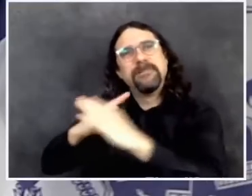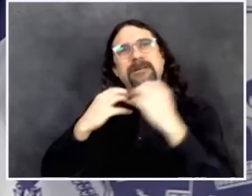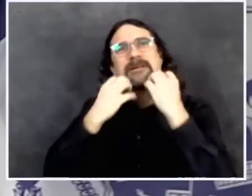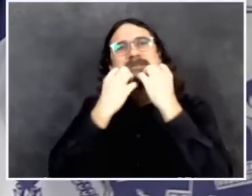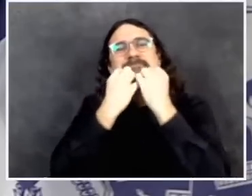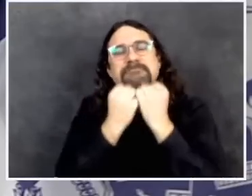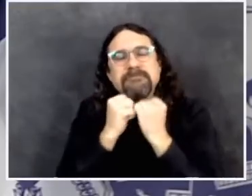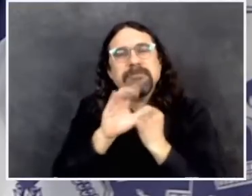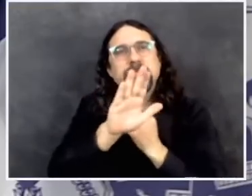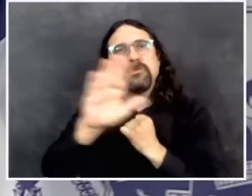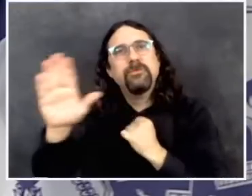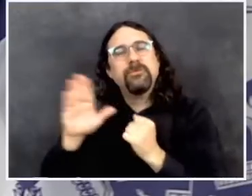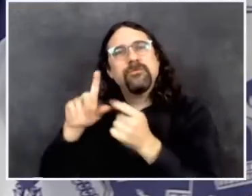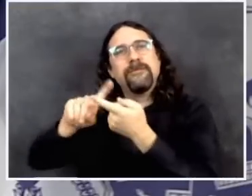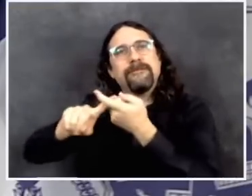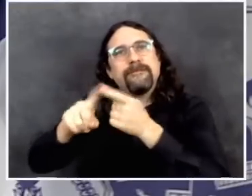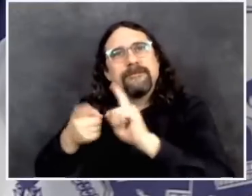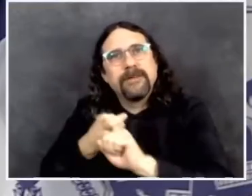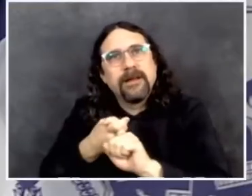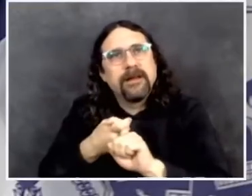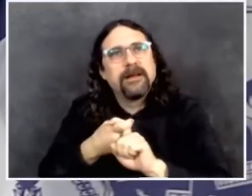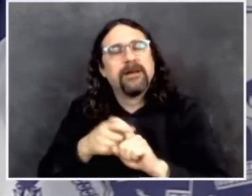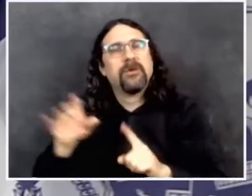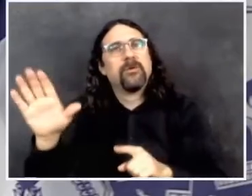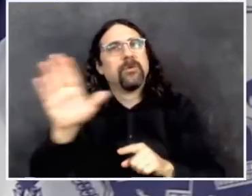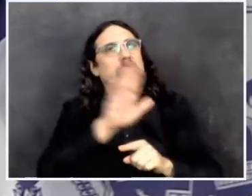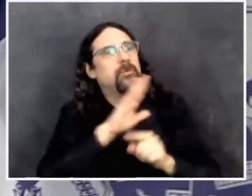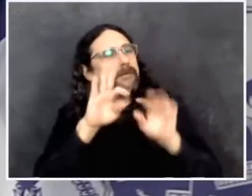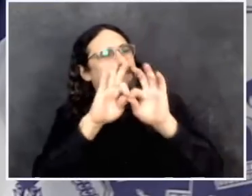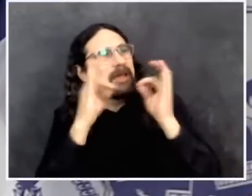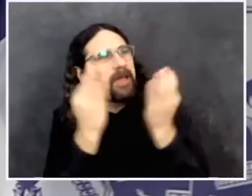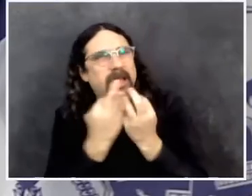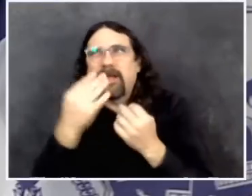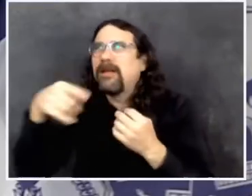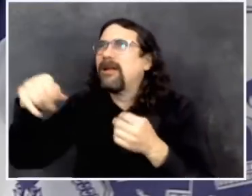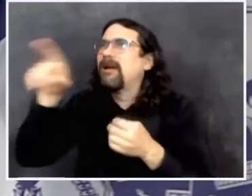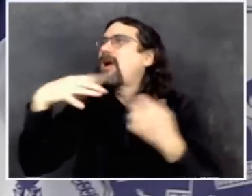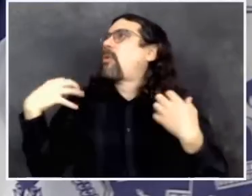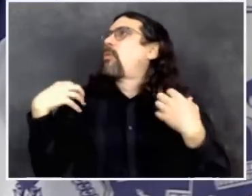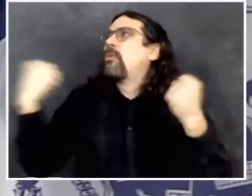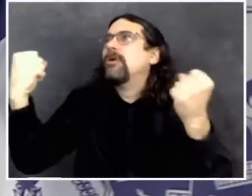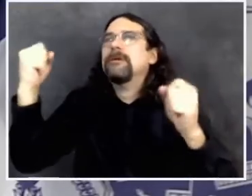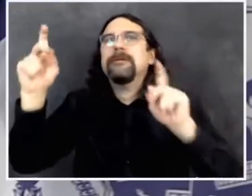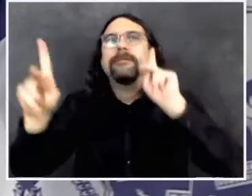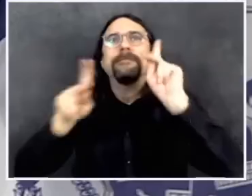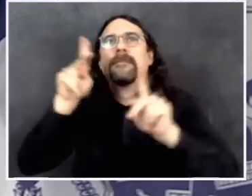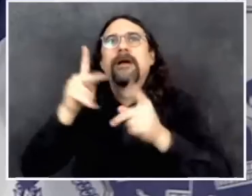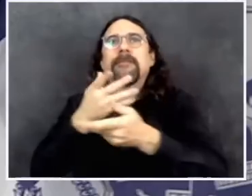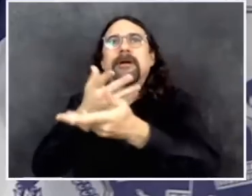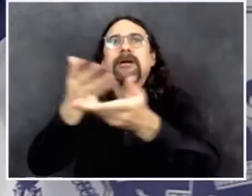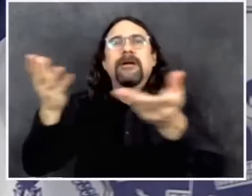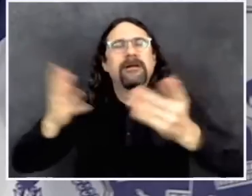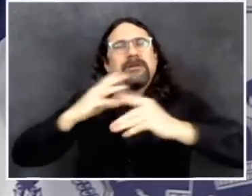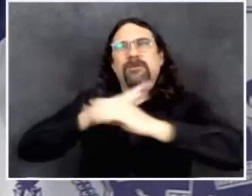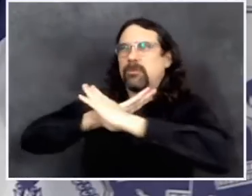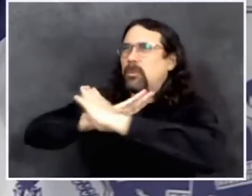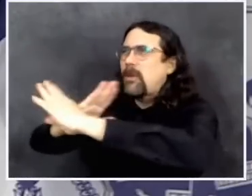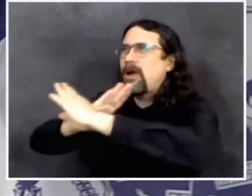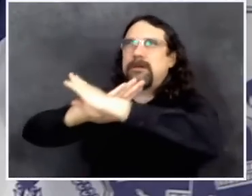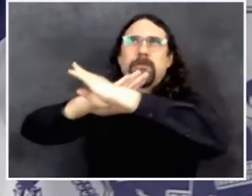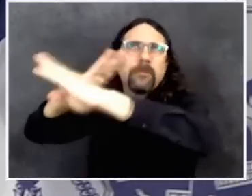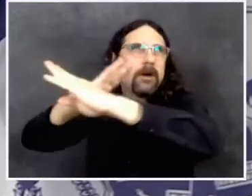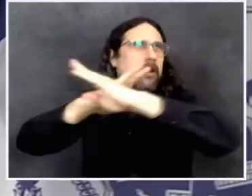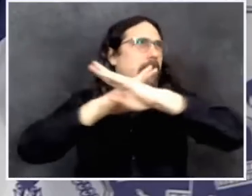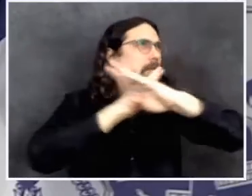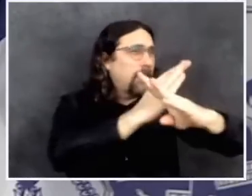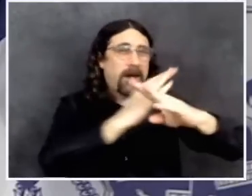often. I know you care about our frontline heroes. I know you honor our healthcare workers. Remember, every time